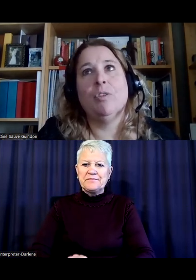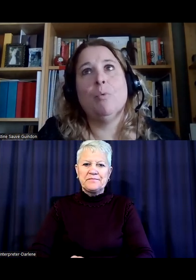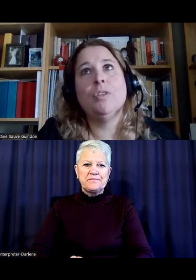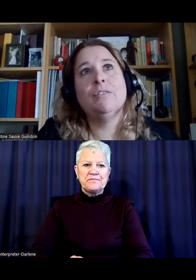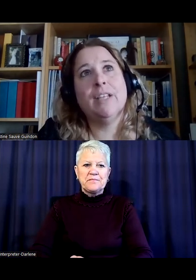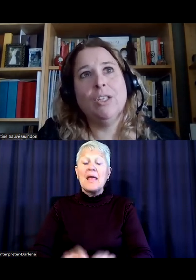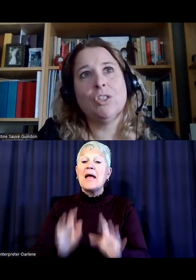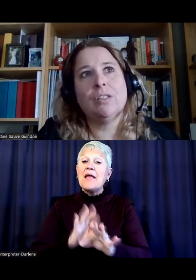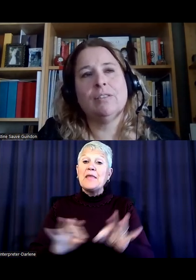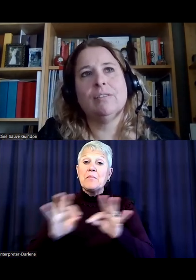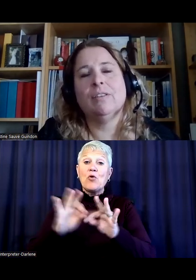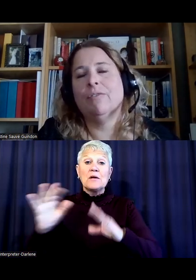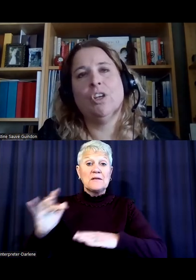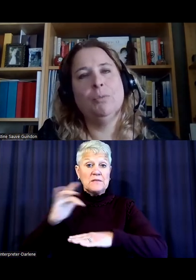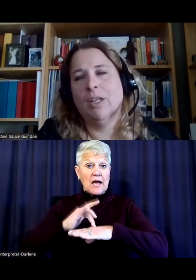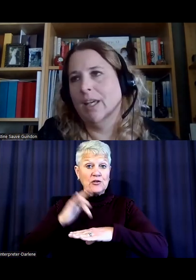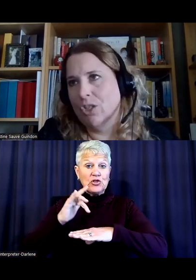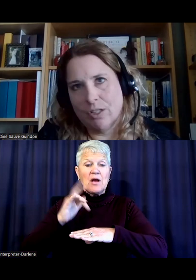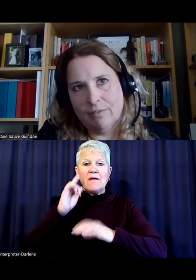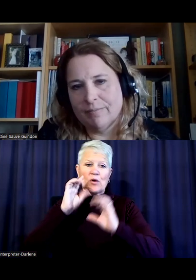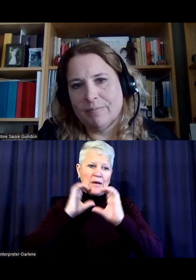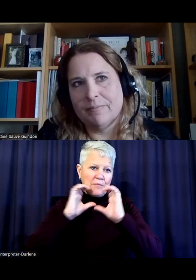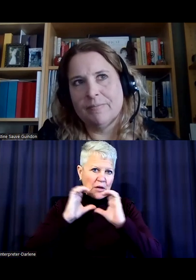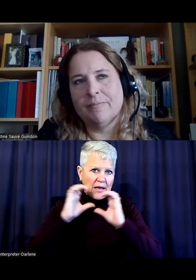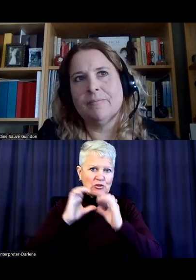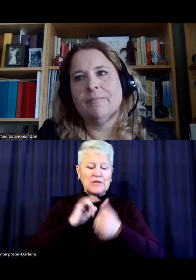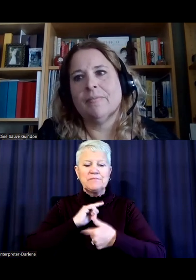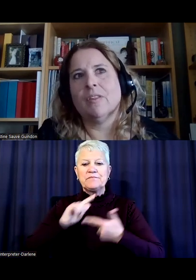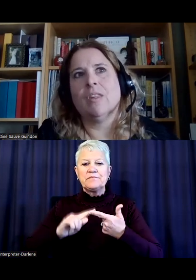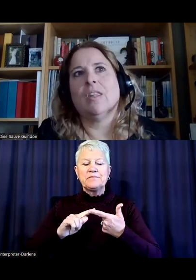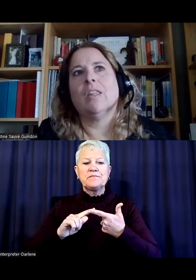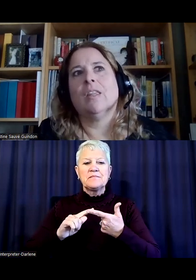So the importance of touch for communication,